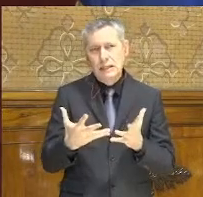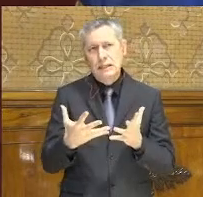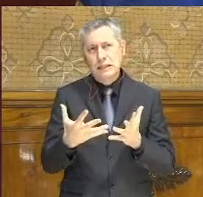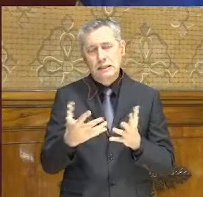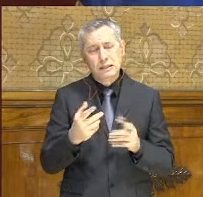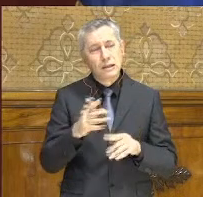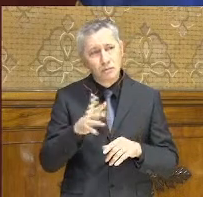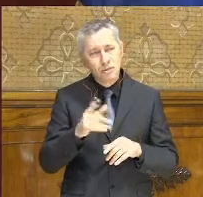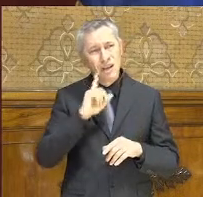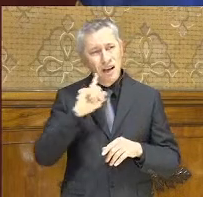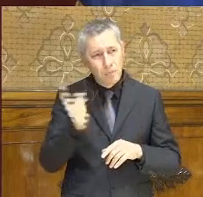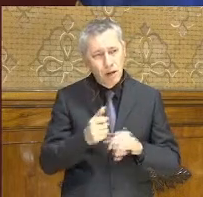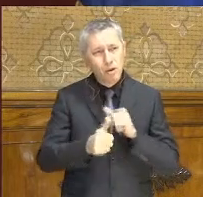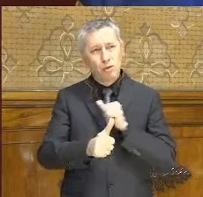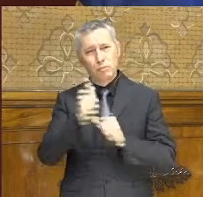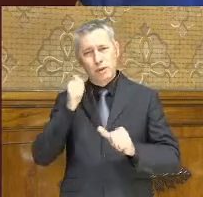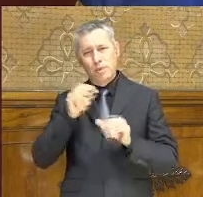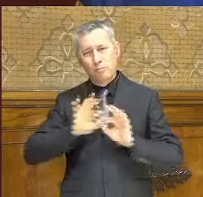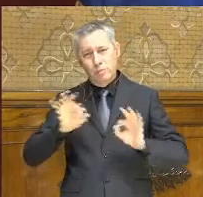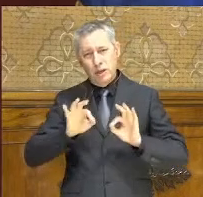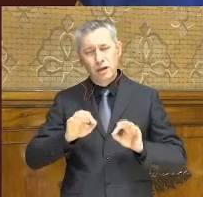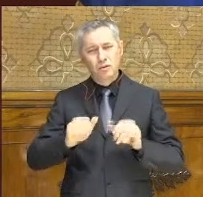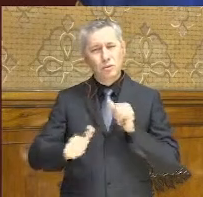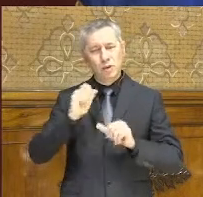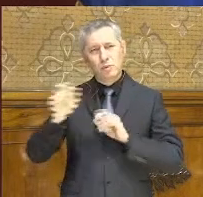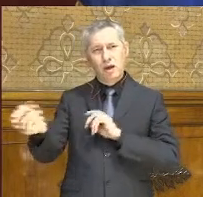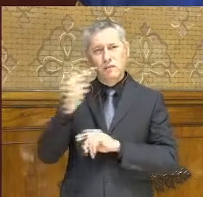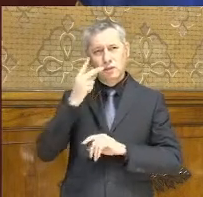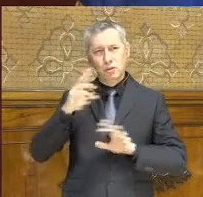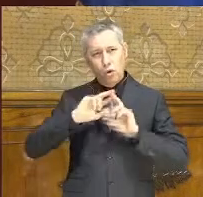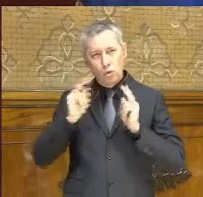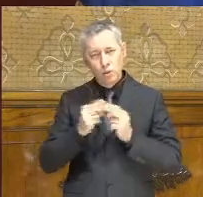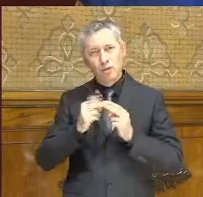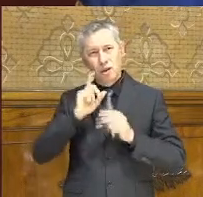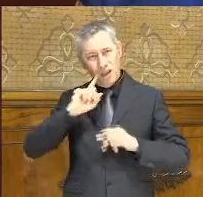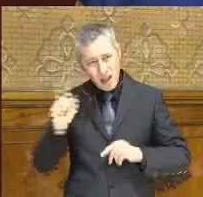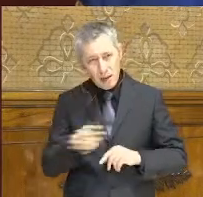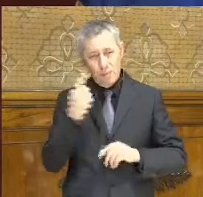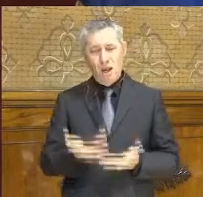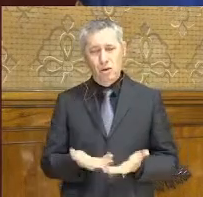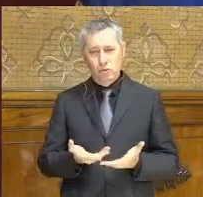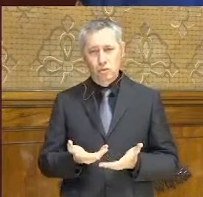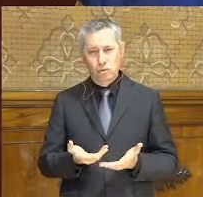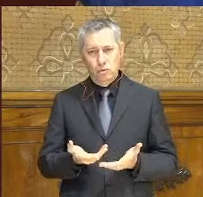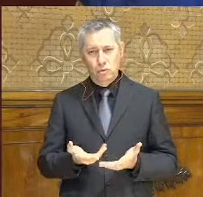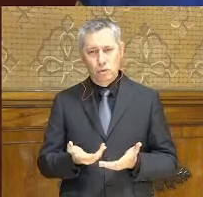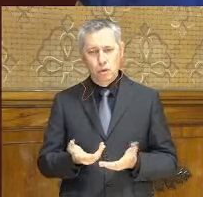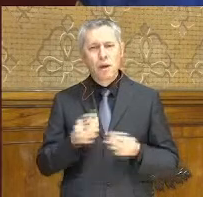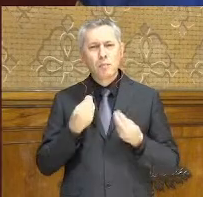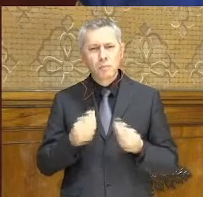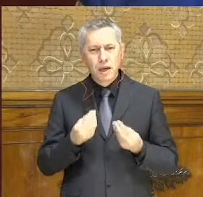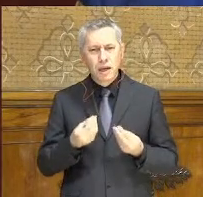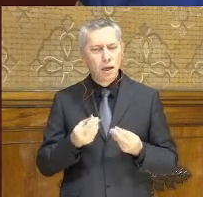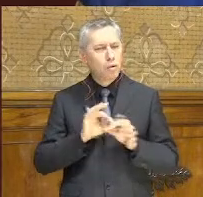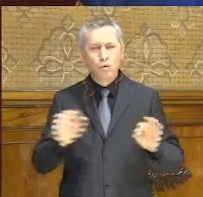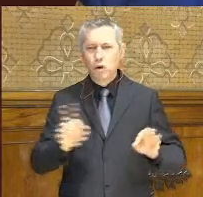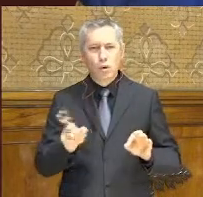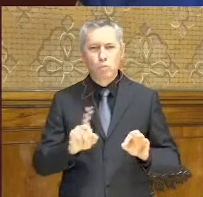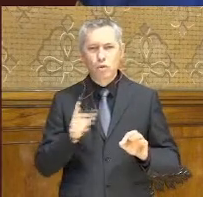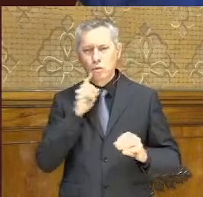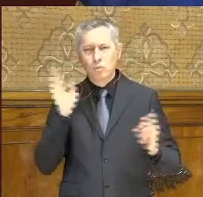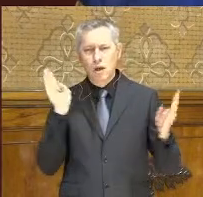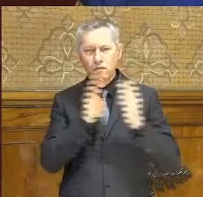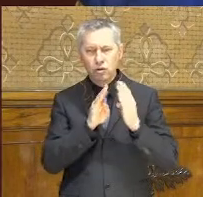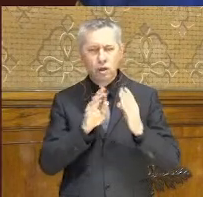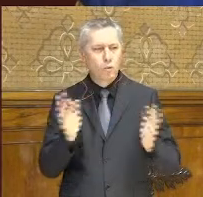have been warned more fully? Why were we so unprepared for something that